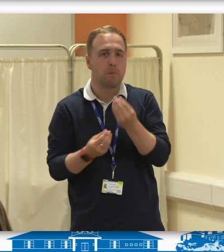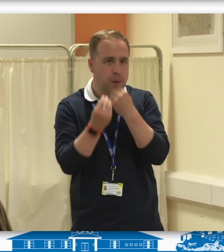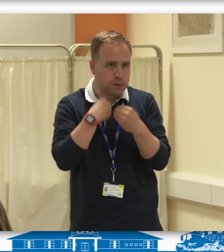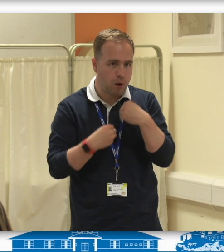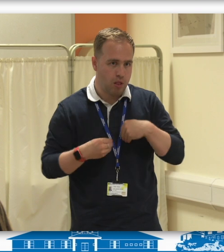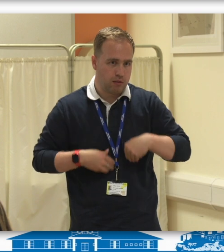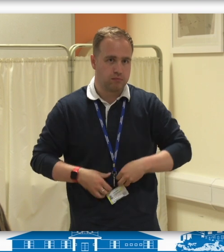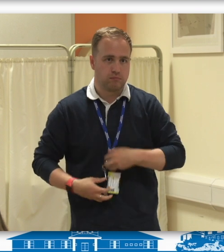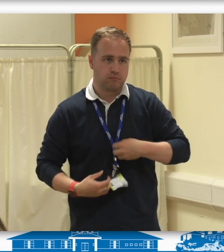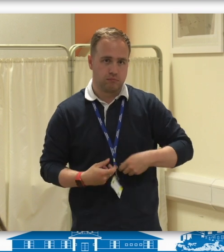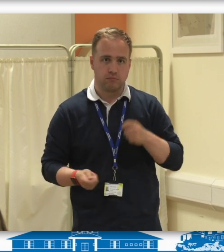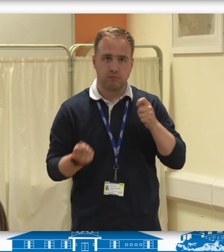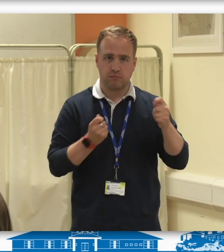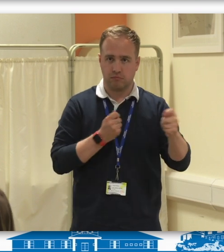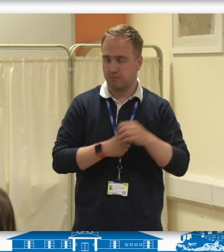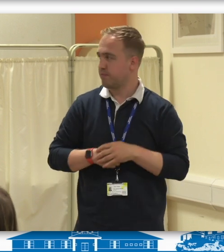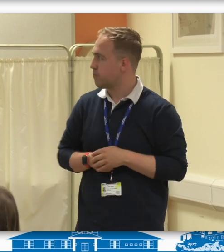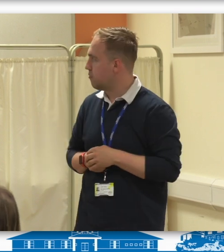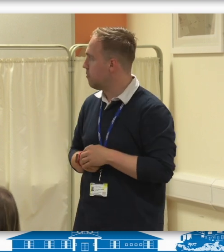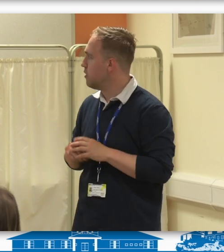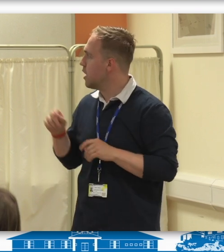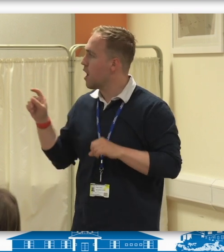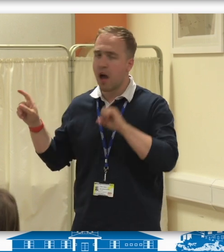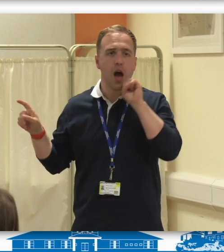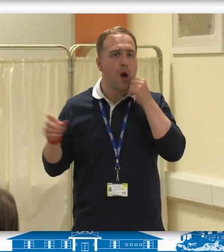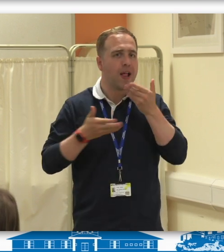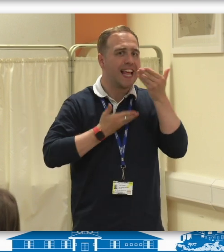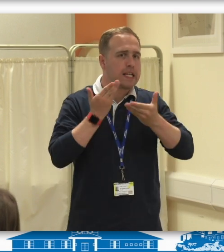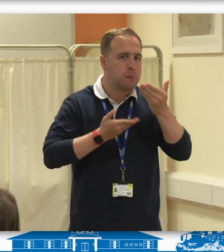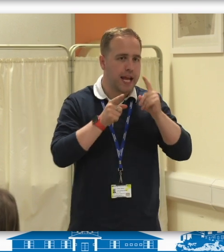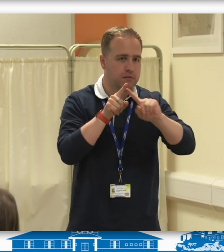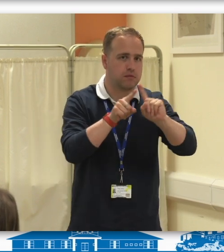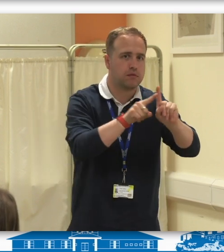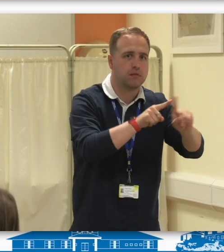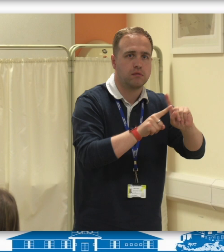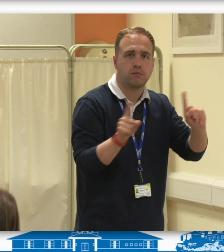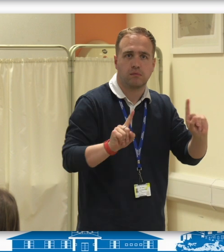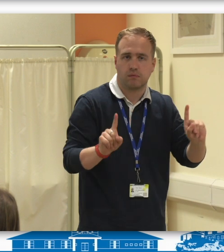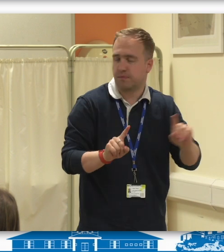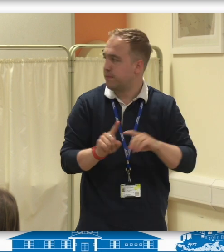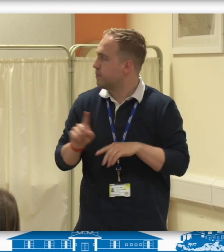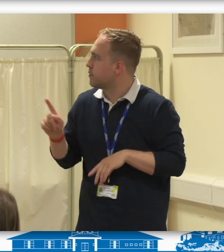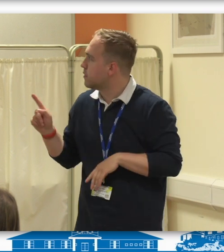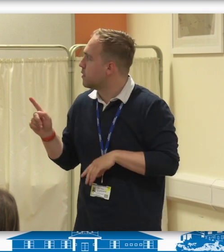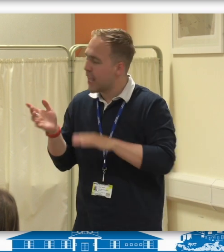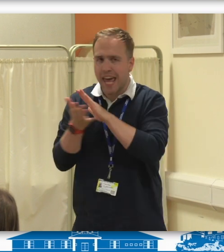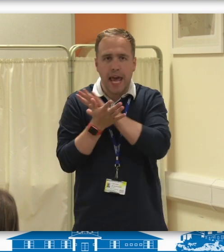disruption. And I'm just going to walk you through a little bit about those systems. The